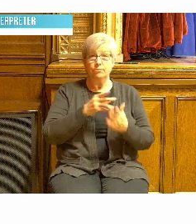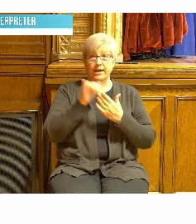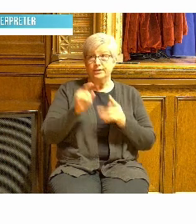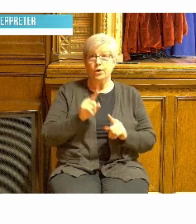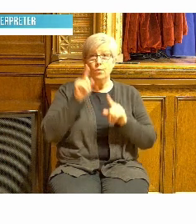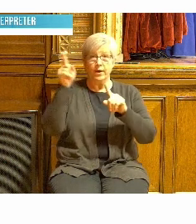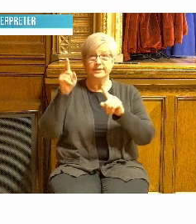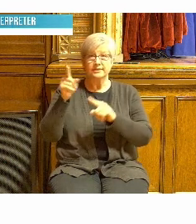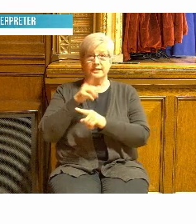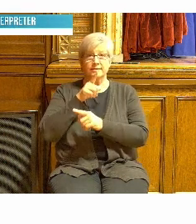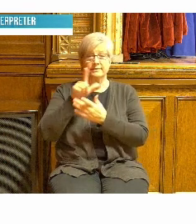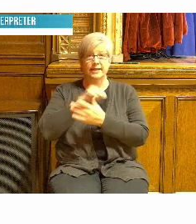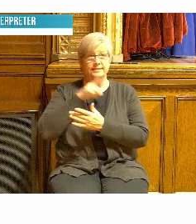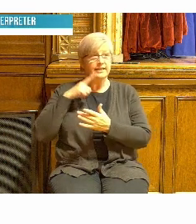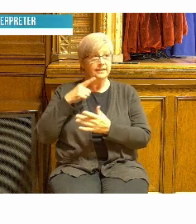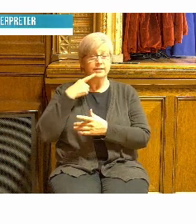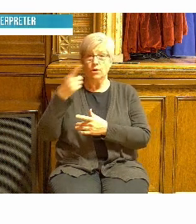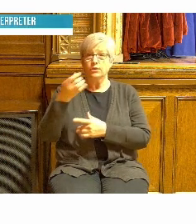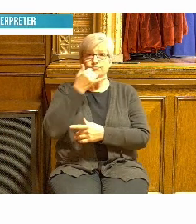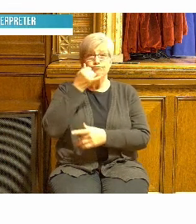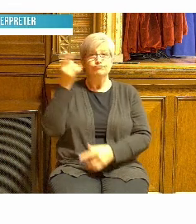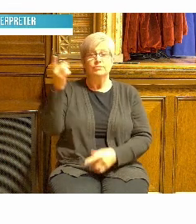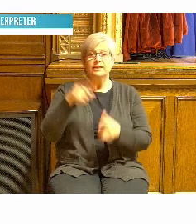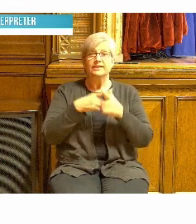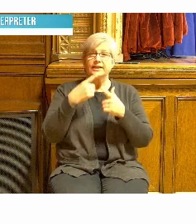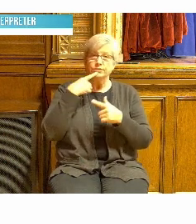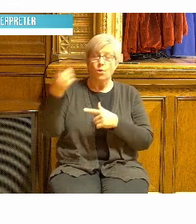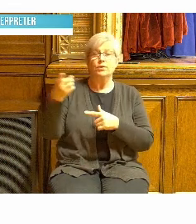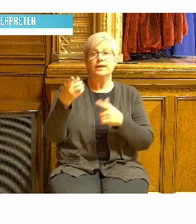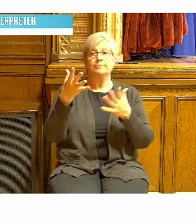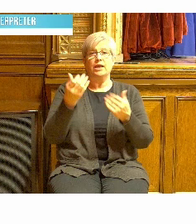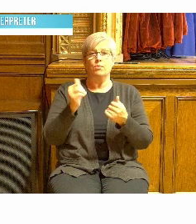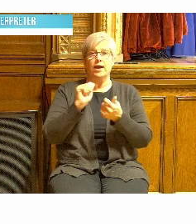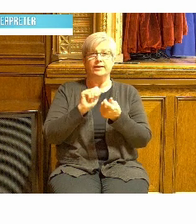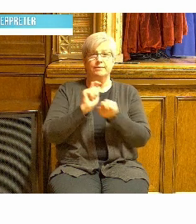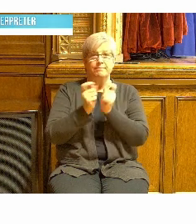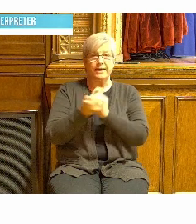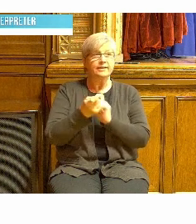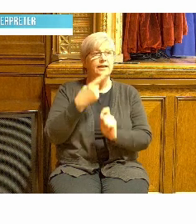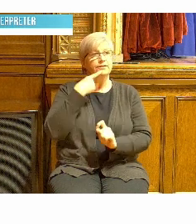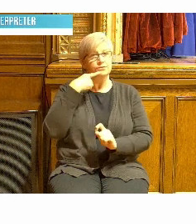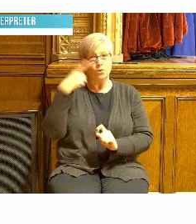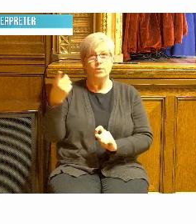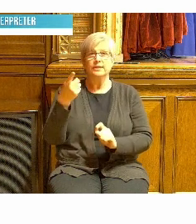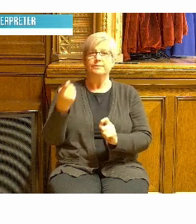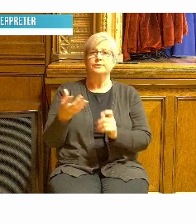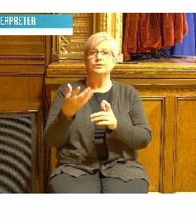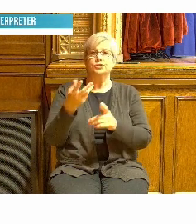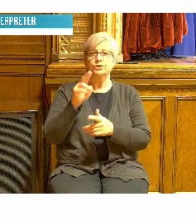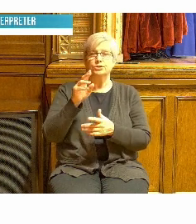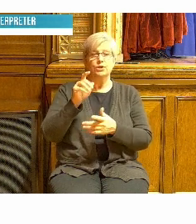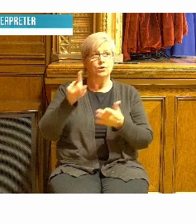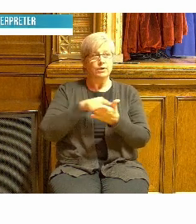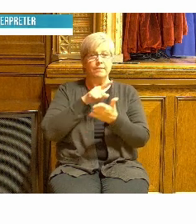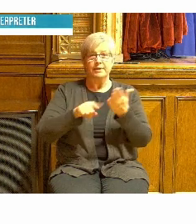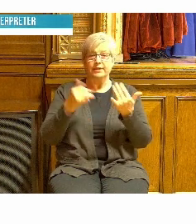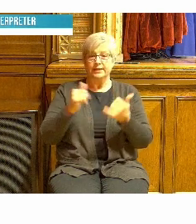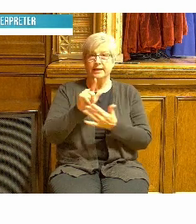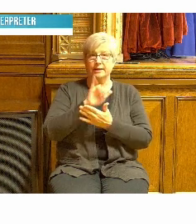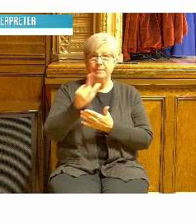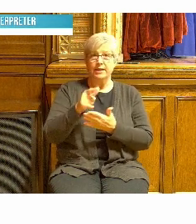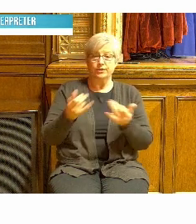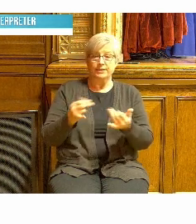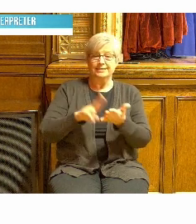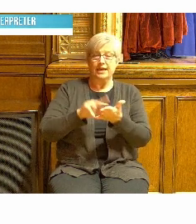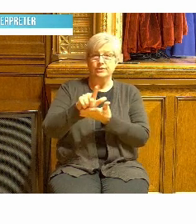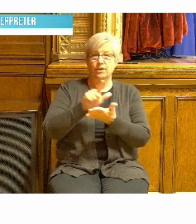legislators and told them that they got it wrong. They told them they wanted it amended. They told them to repeal the existing bill currently signed